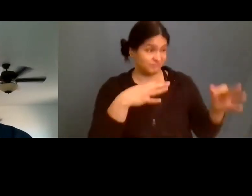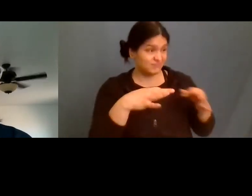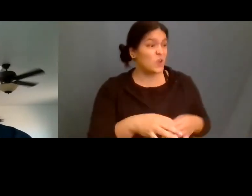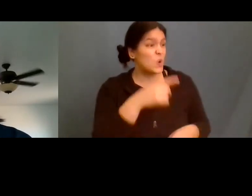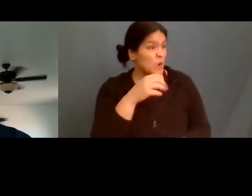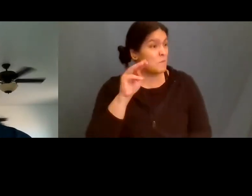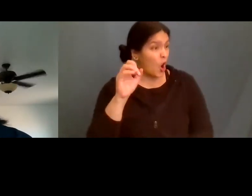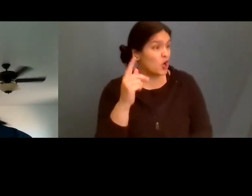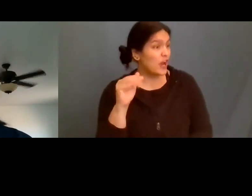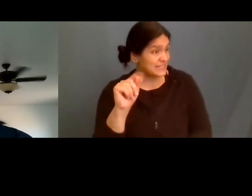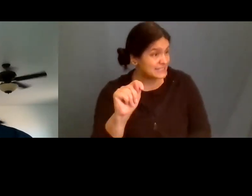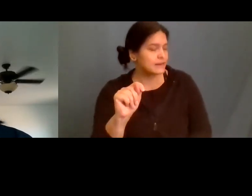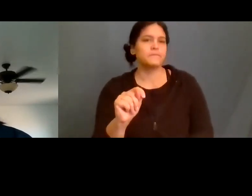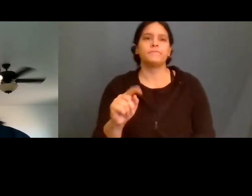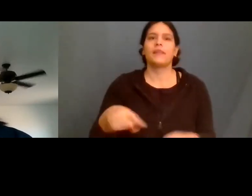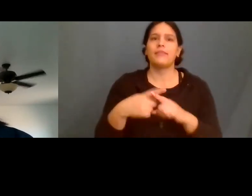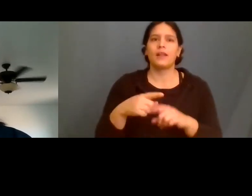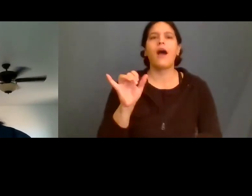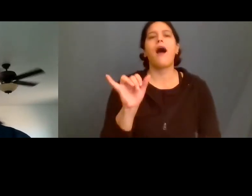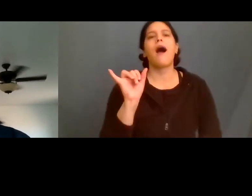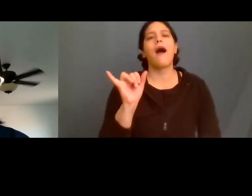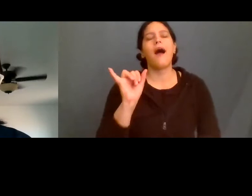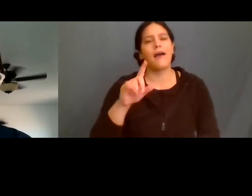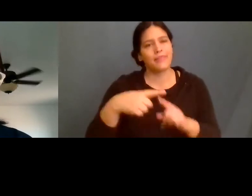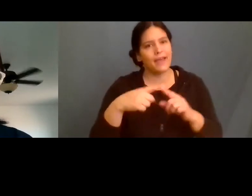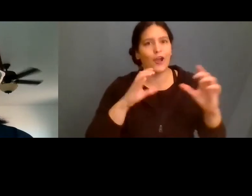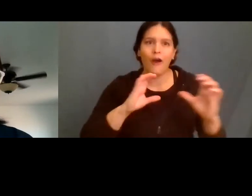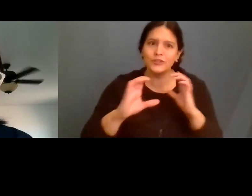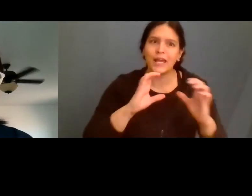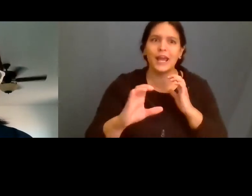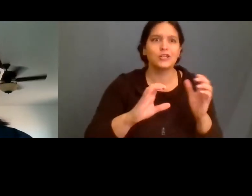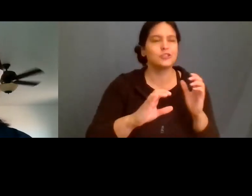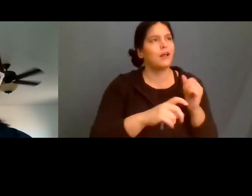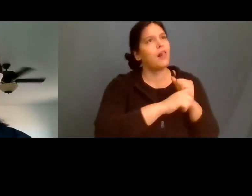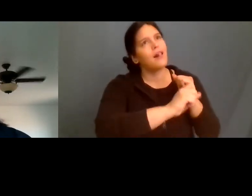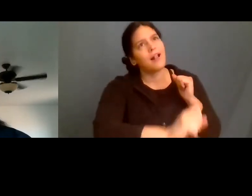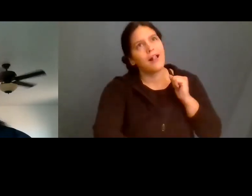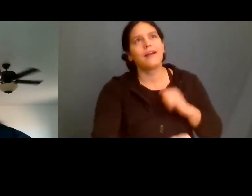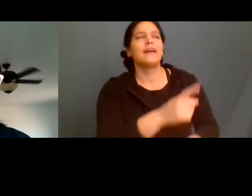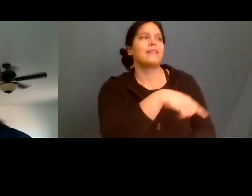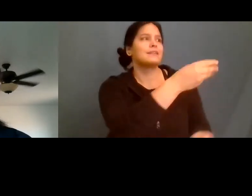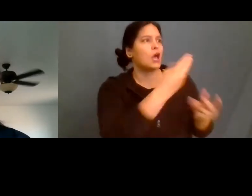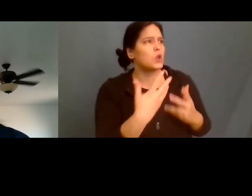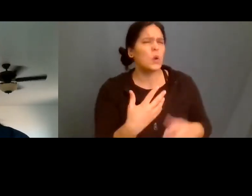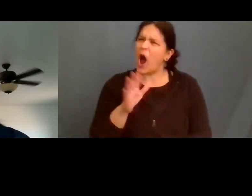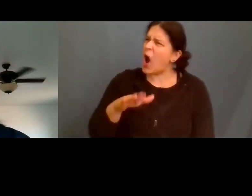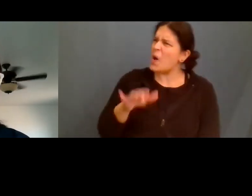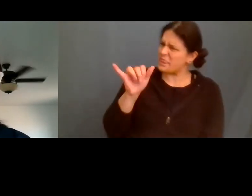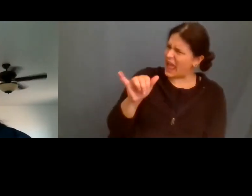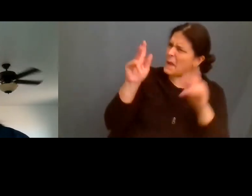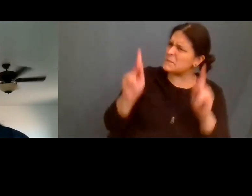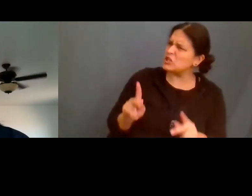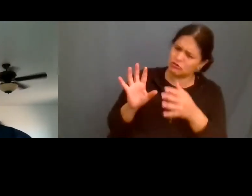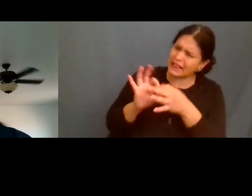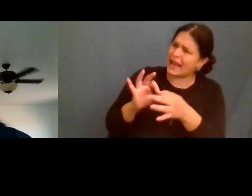is there. And then you go into conversation, and they tell you, "Oh, hey, you know, that person was related to me